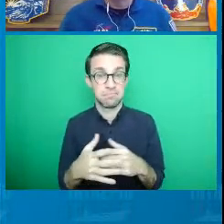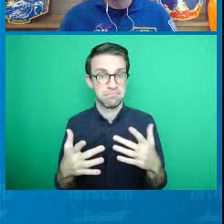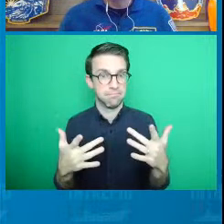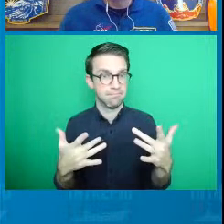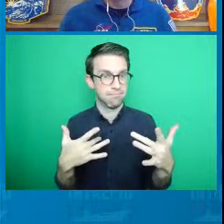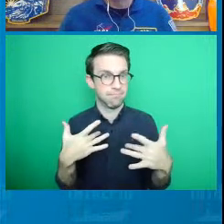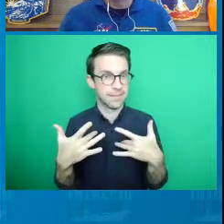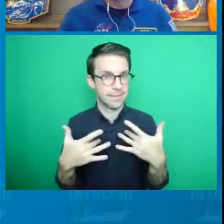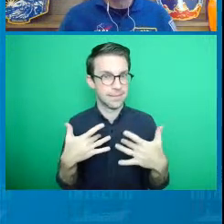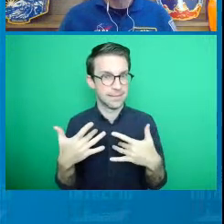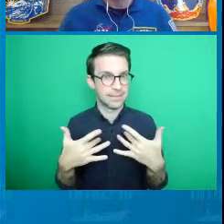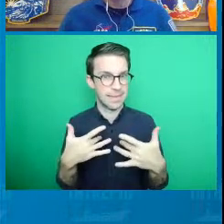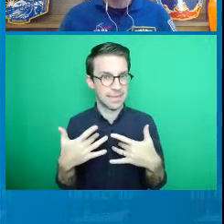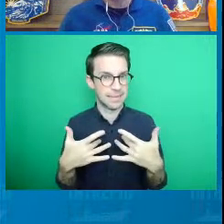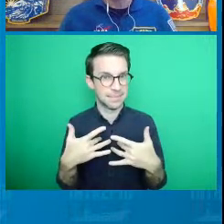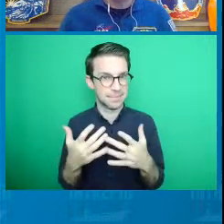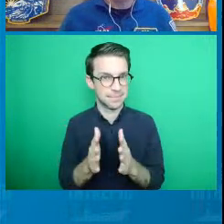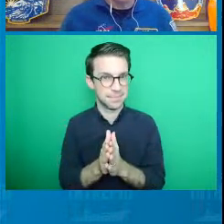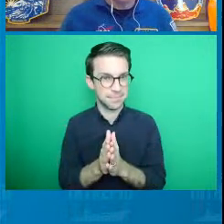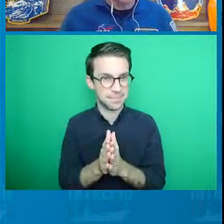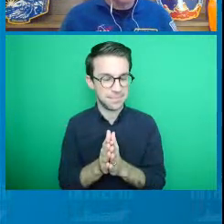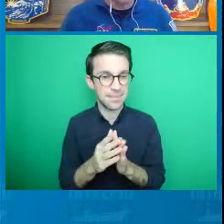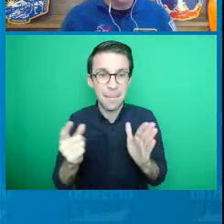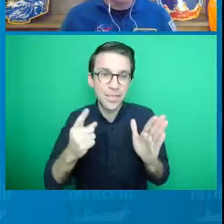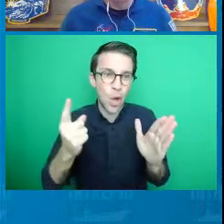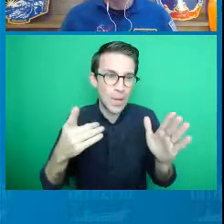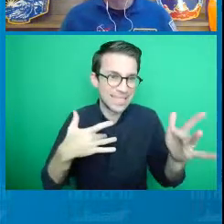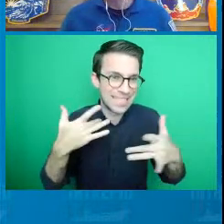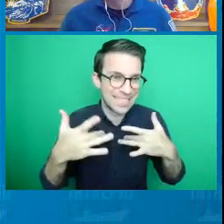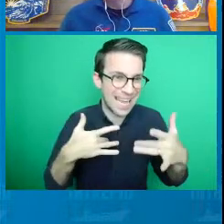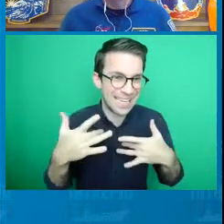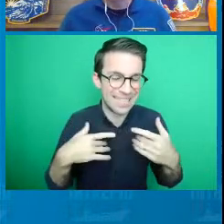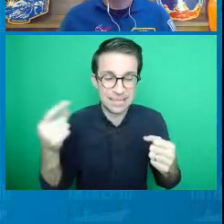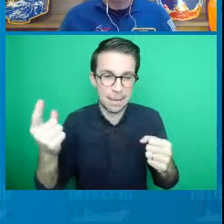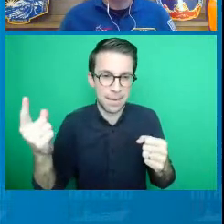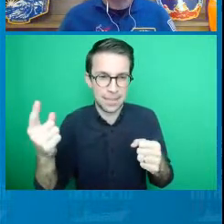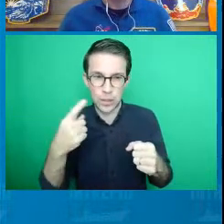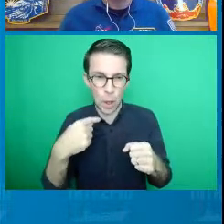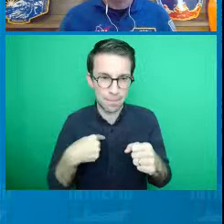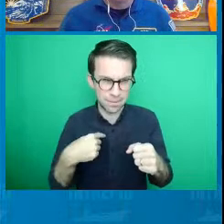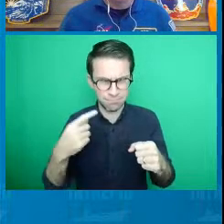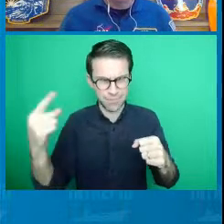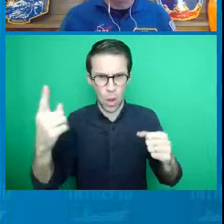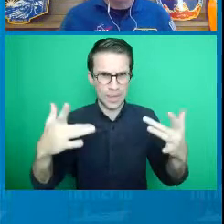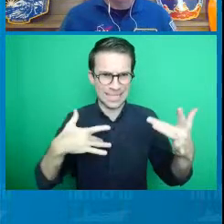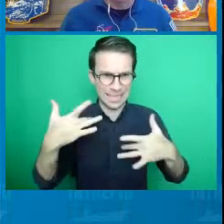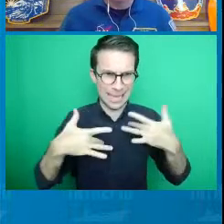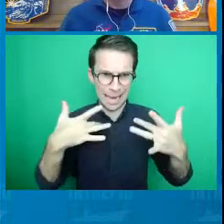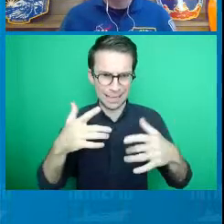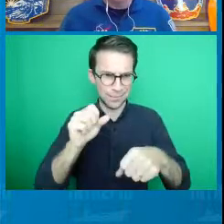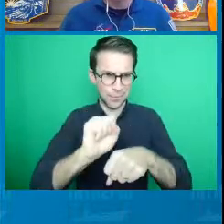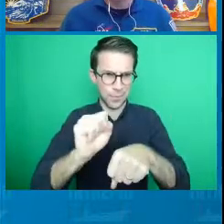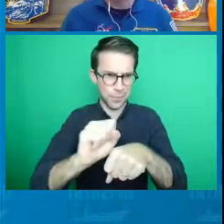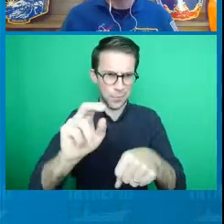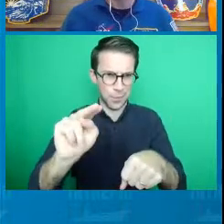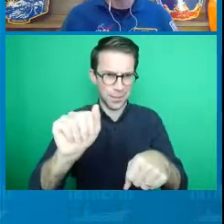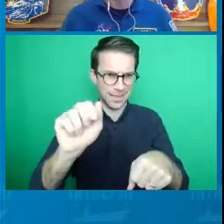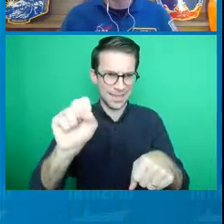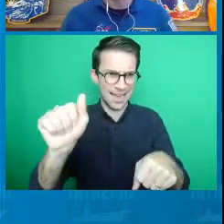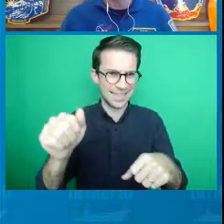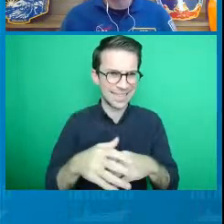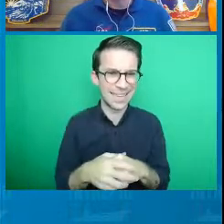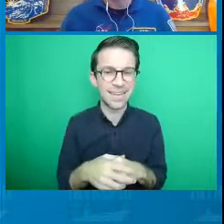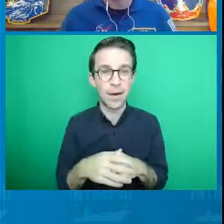time going forward. But it's always an exciting time, as somebody pointed out to me, to be working at NASA and continuously operating